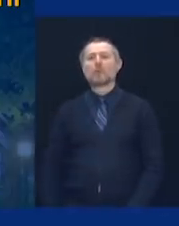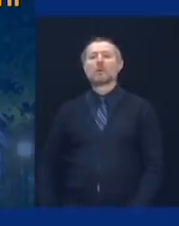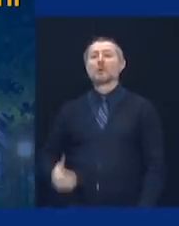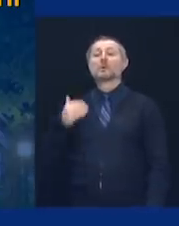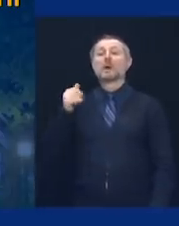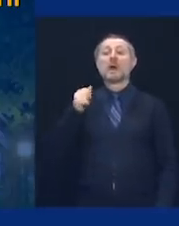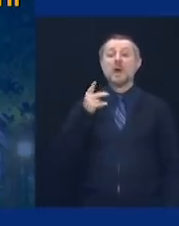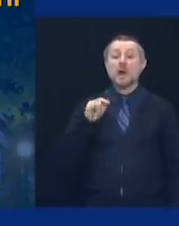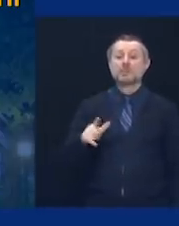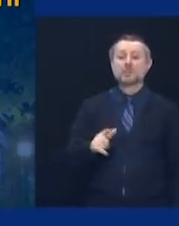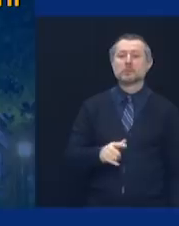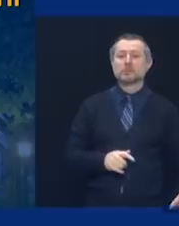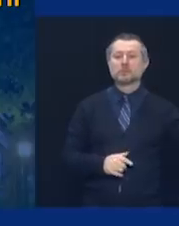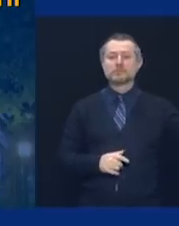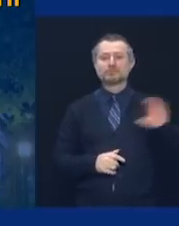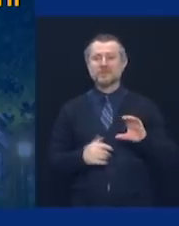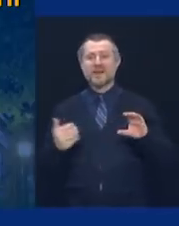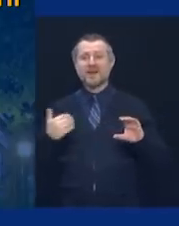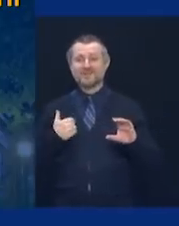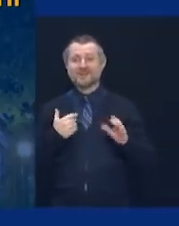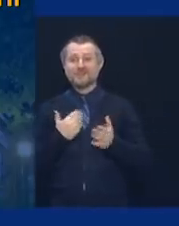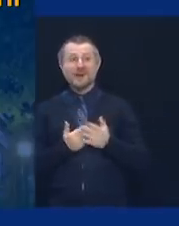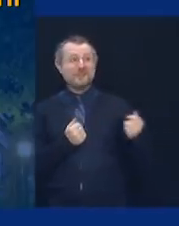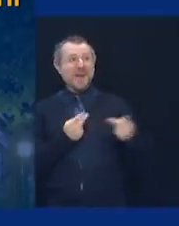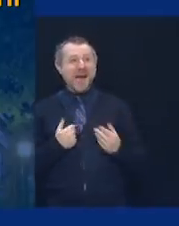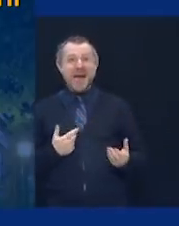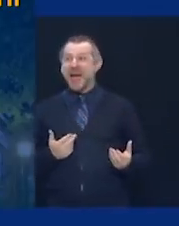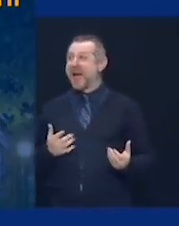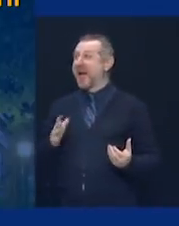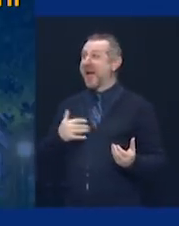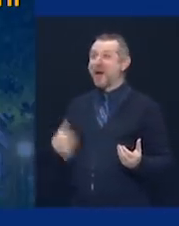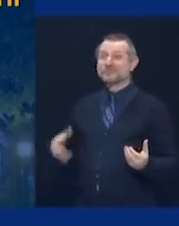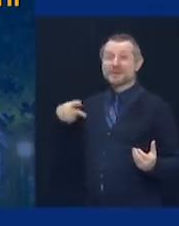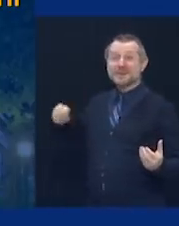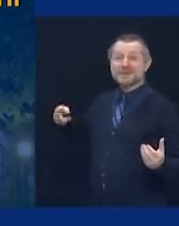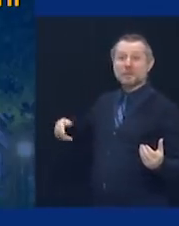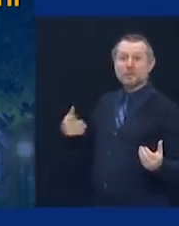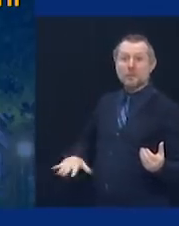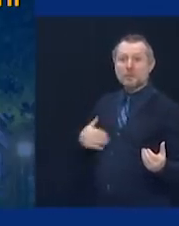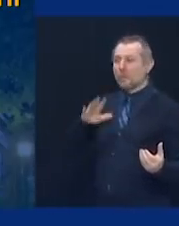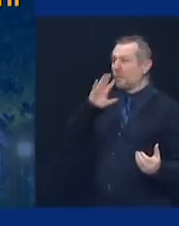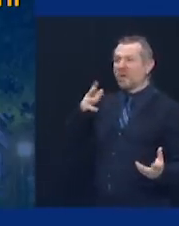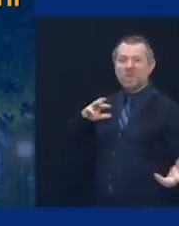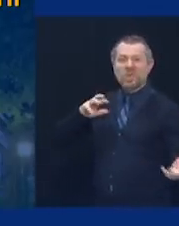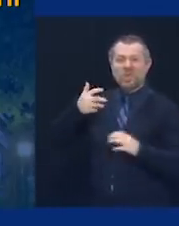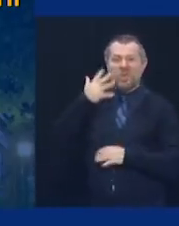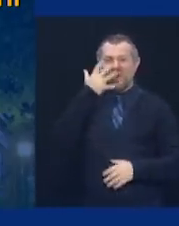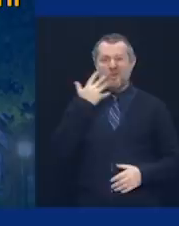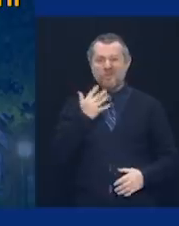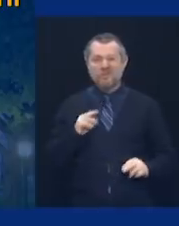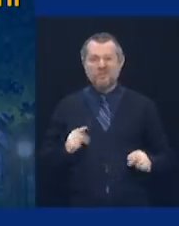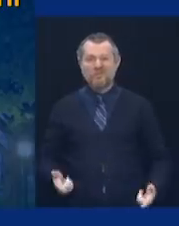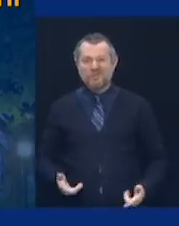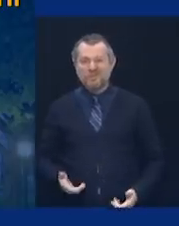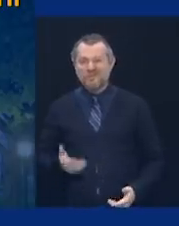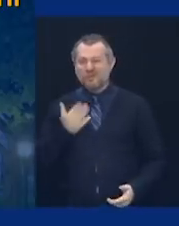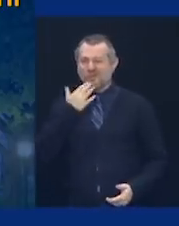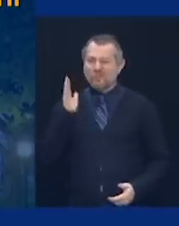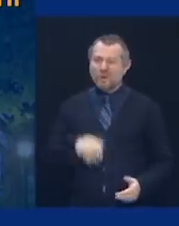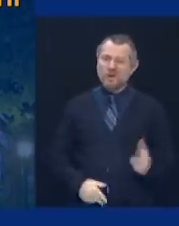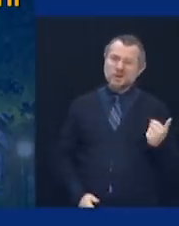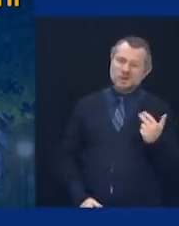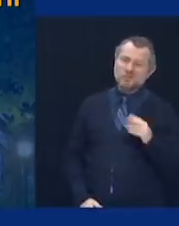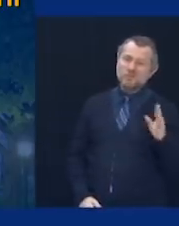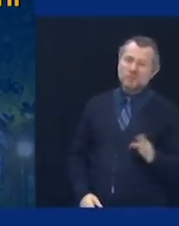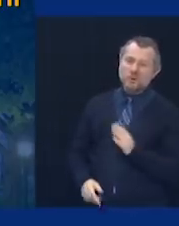April, it would be totally disruptive. To do $13 billion in cuts, you have to